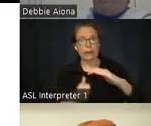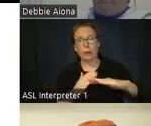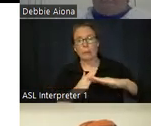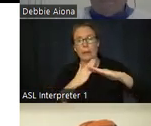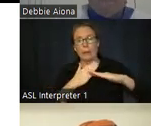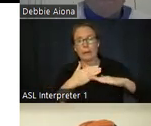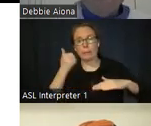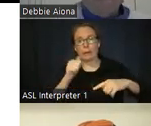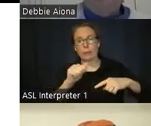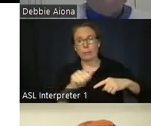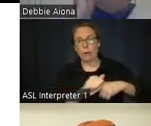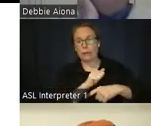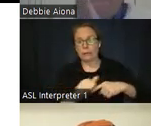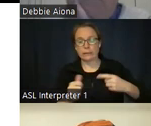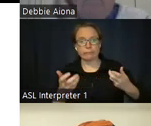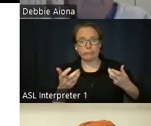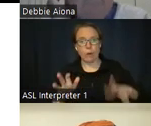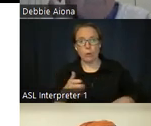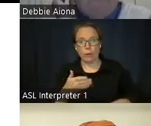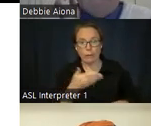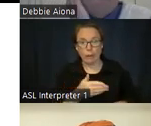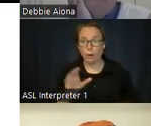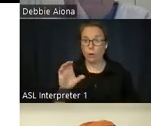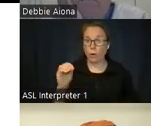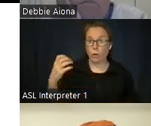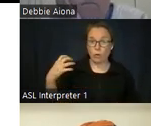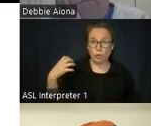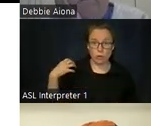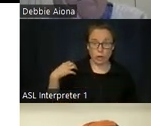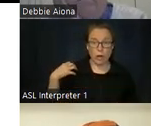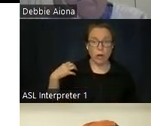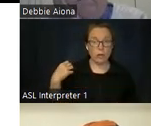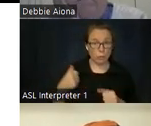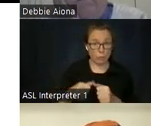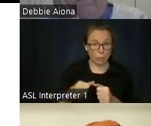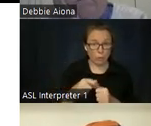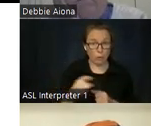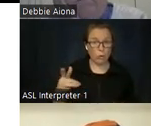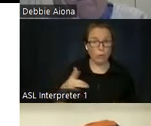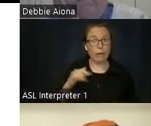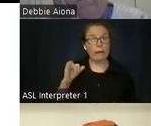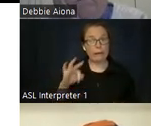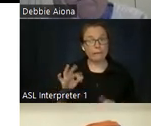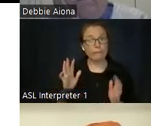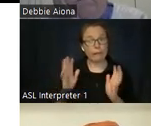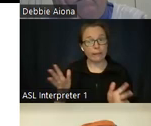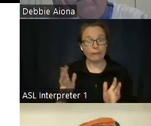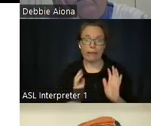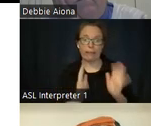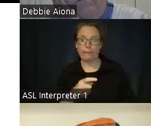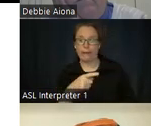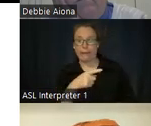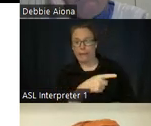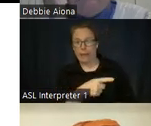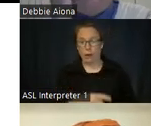document. Co-chairs felt that if it was included, it should be included in this portion of it, you know, in this place, but